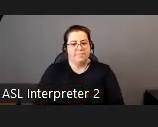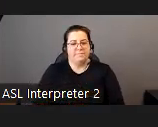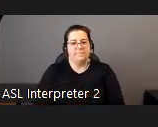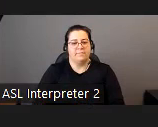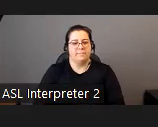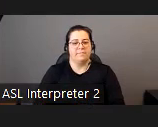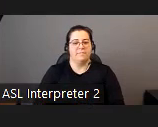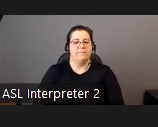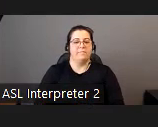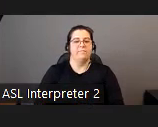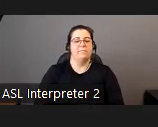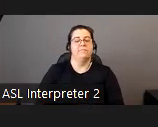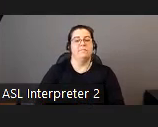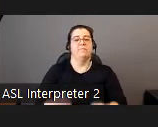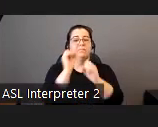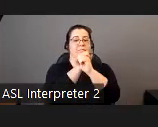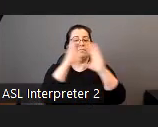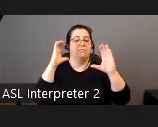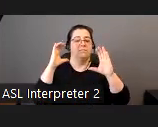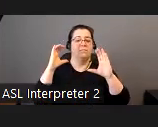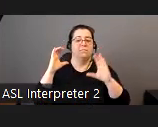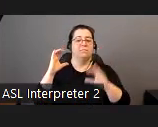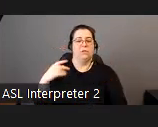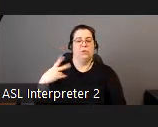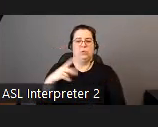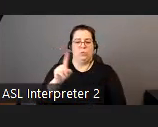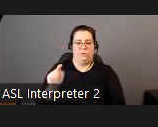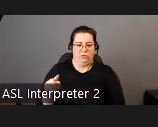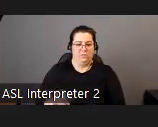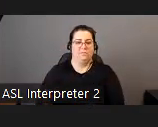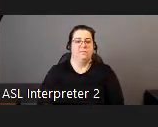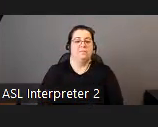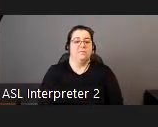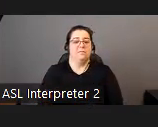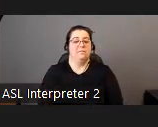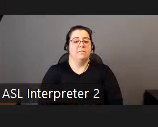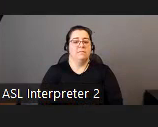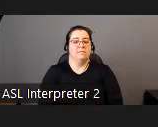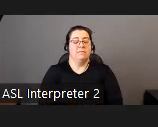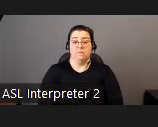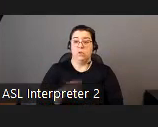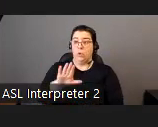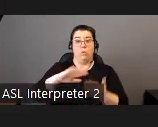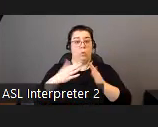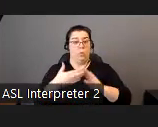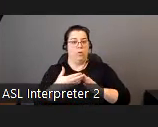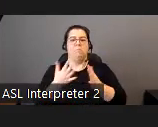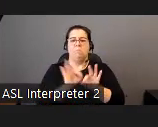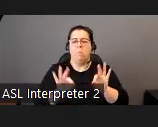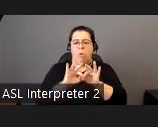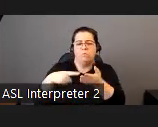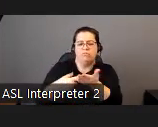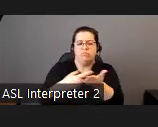bring multi-sector professionals together to talk about and to strategize solutions? I've been doing a number